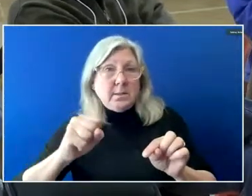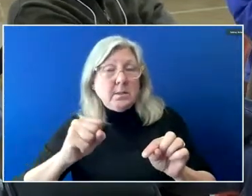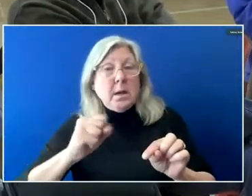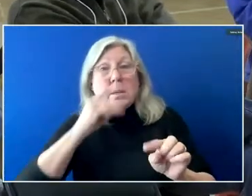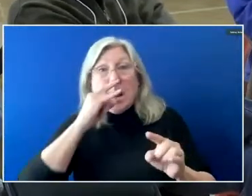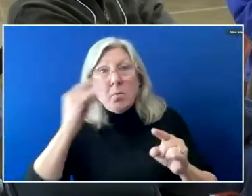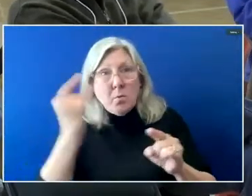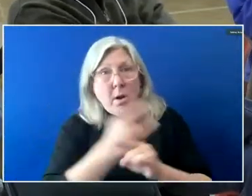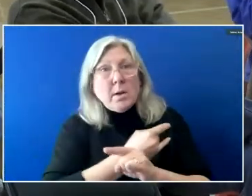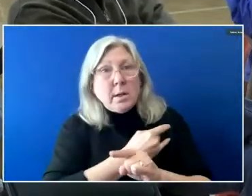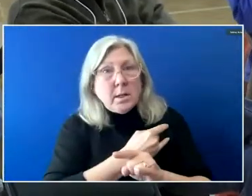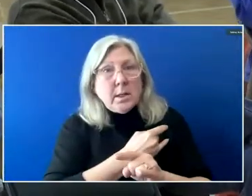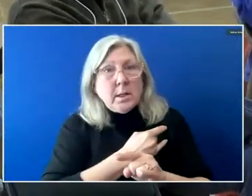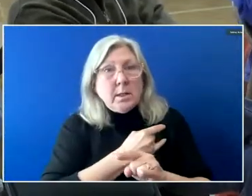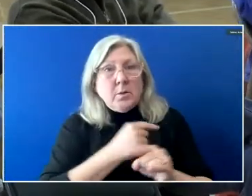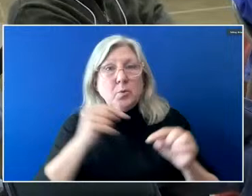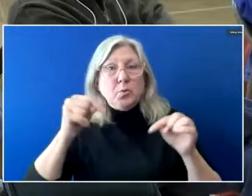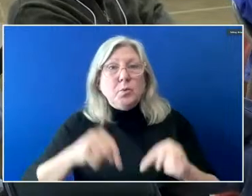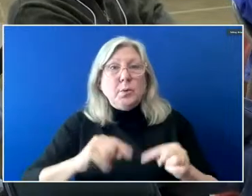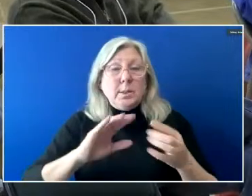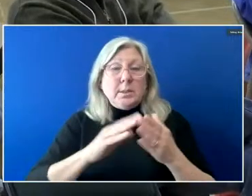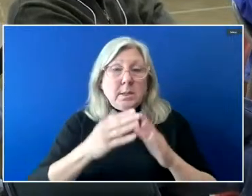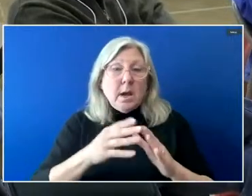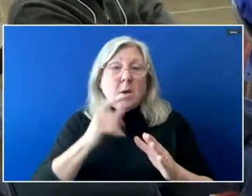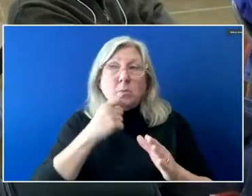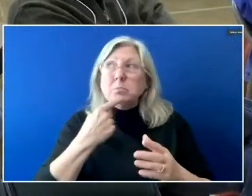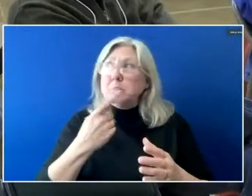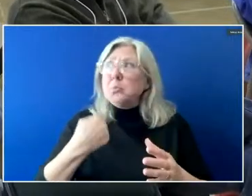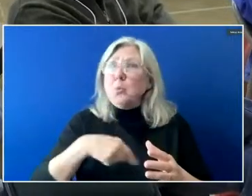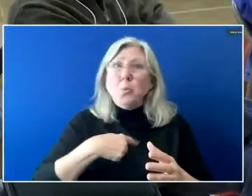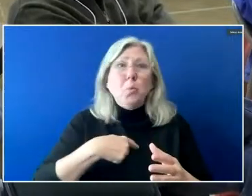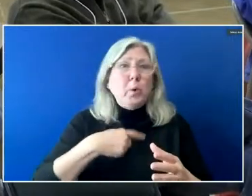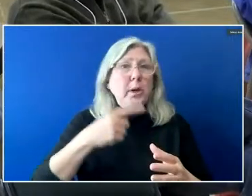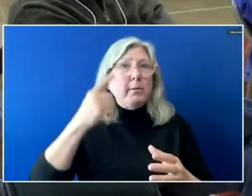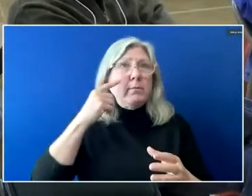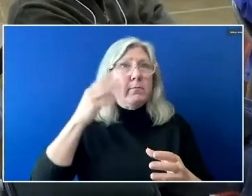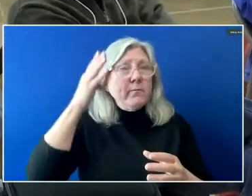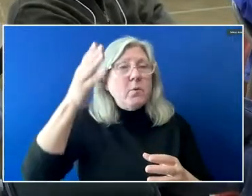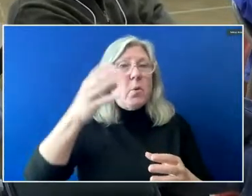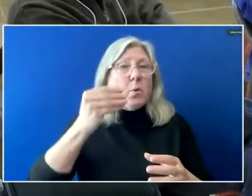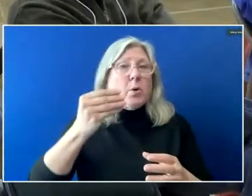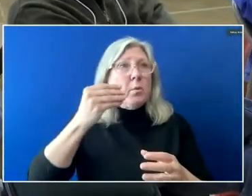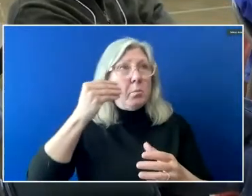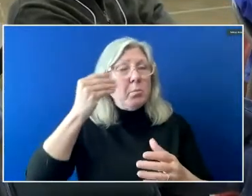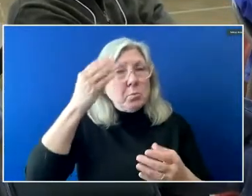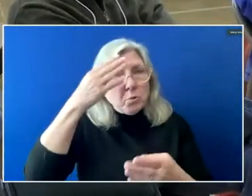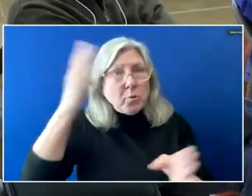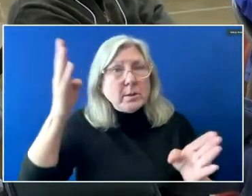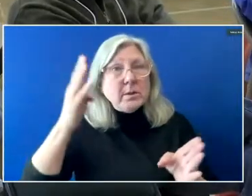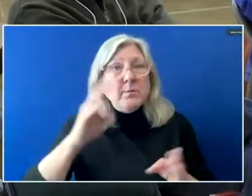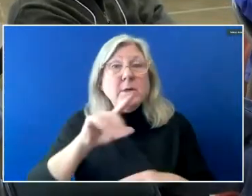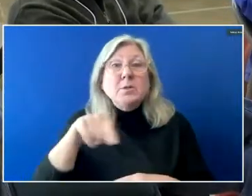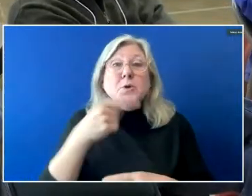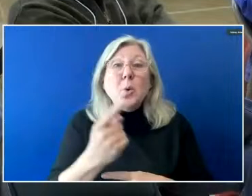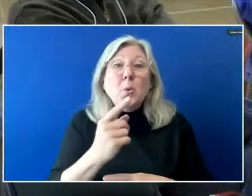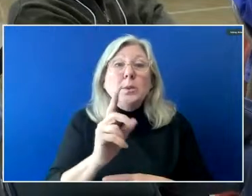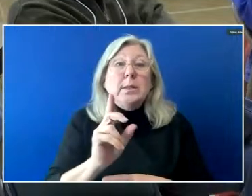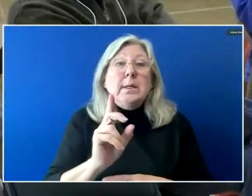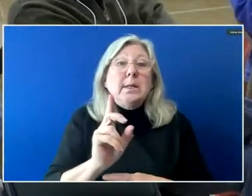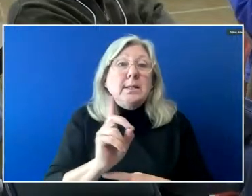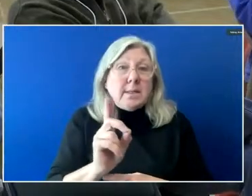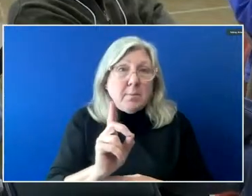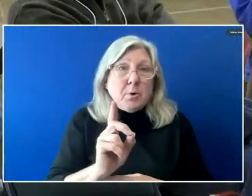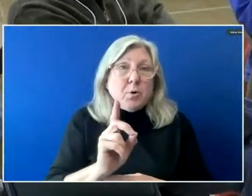be Forward Thinking and Progressive it is the only Democratic state in the region that